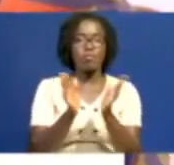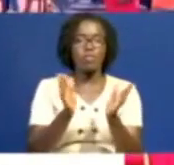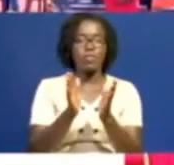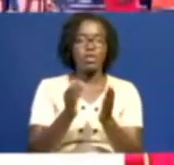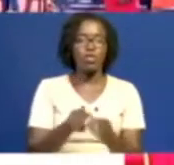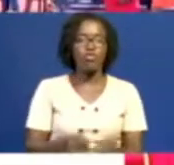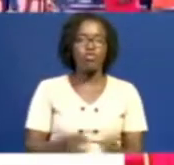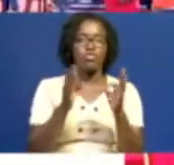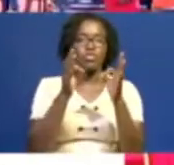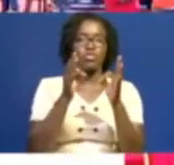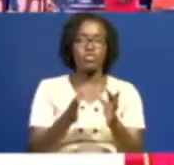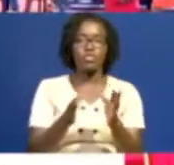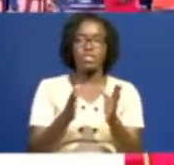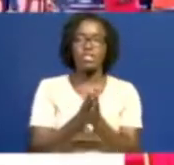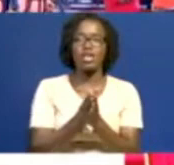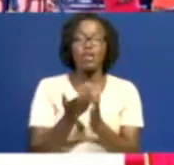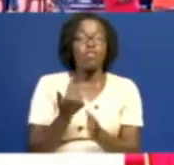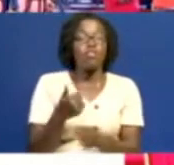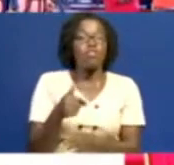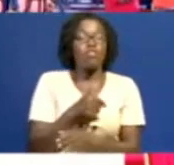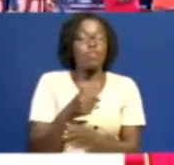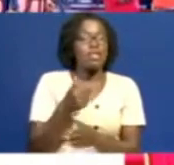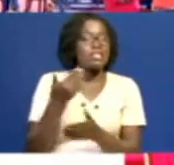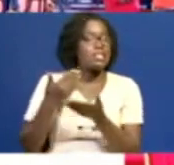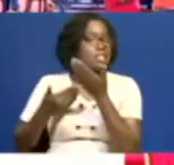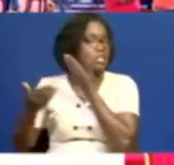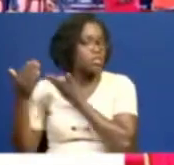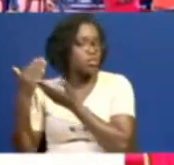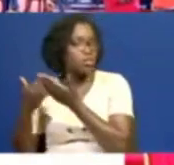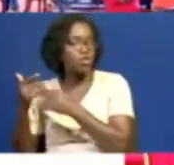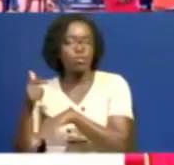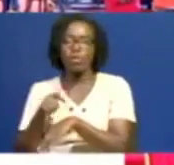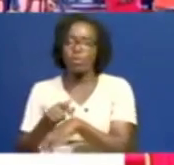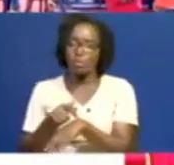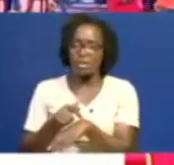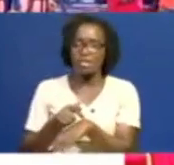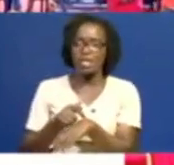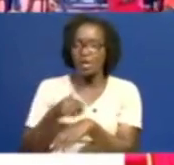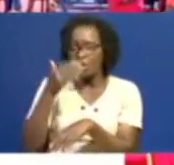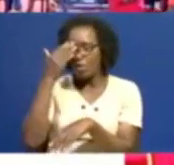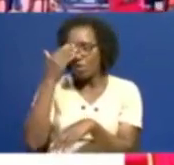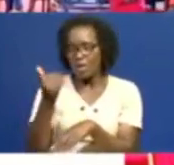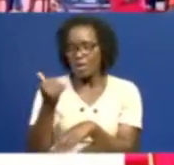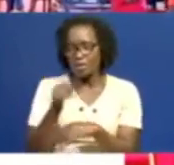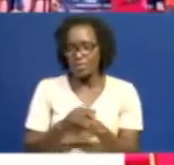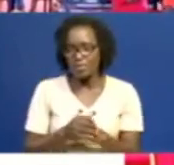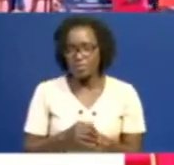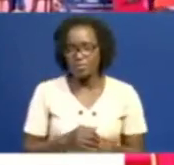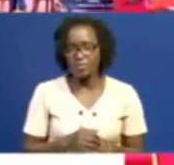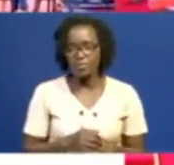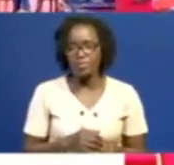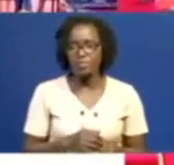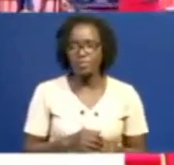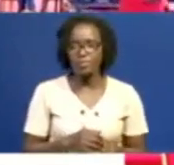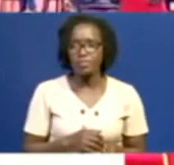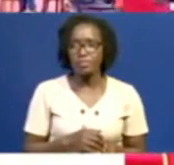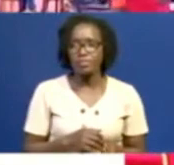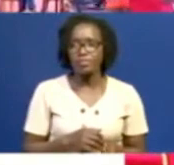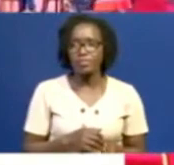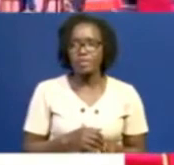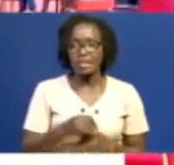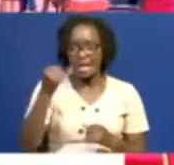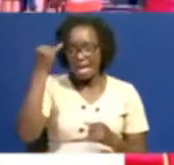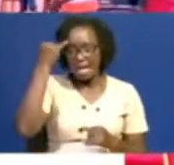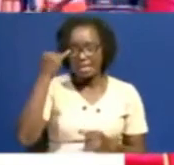officials. For us, it's a very historical moment because the idea